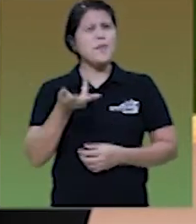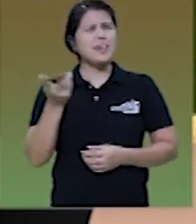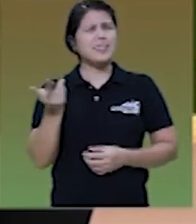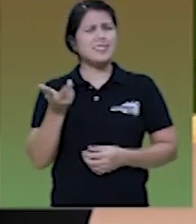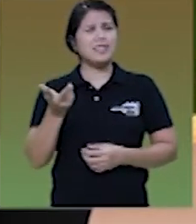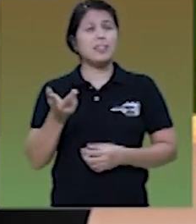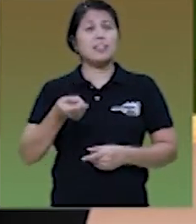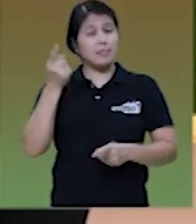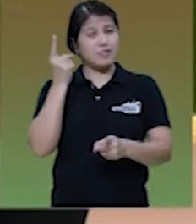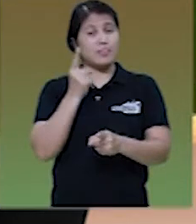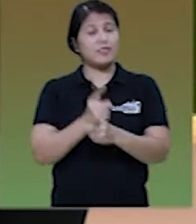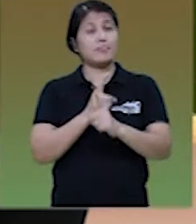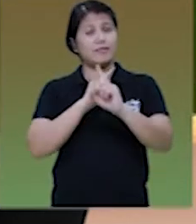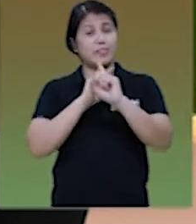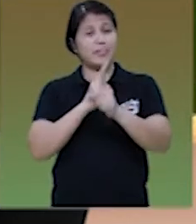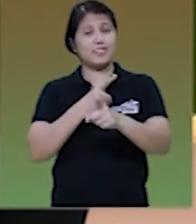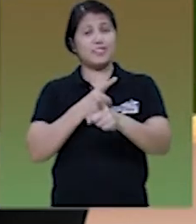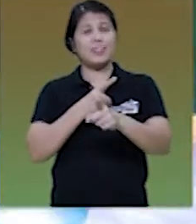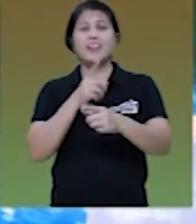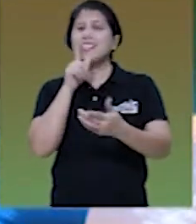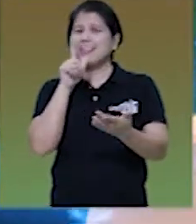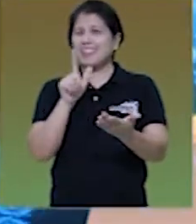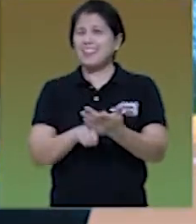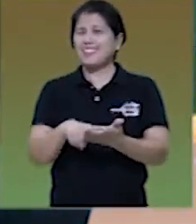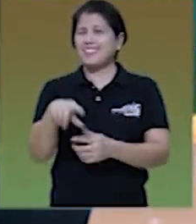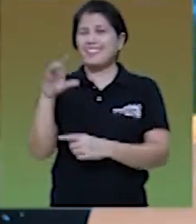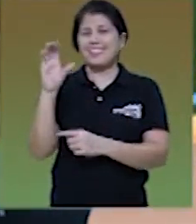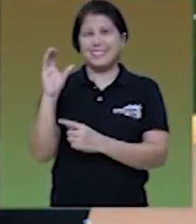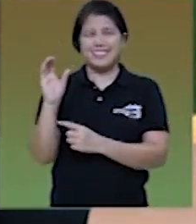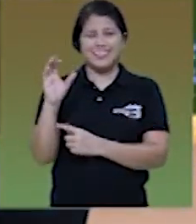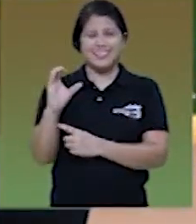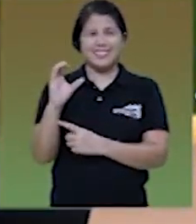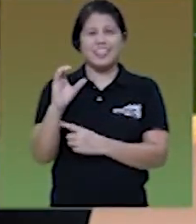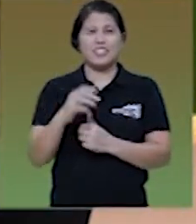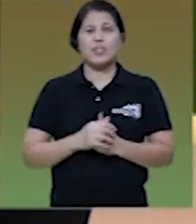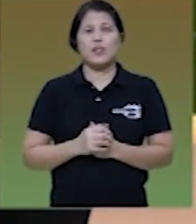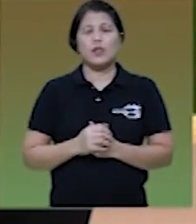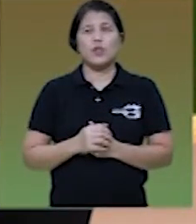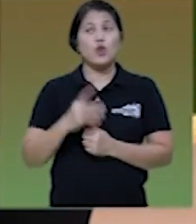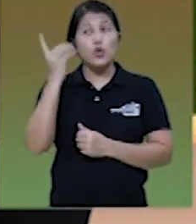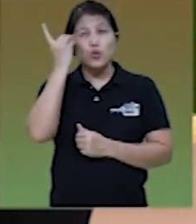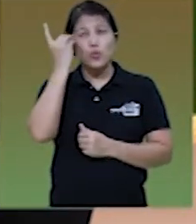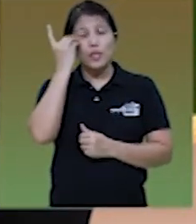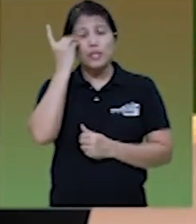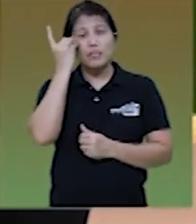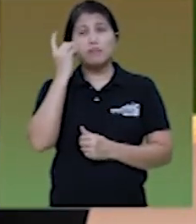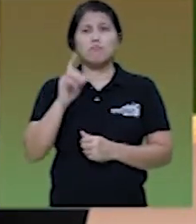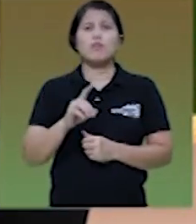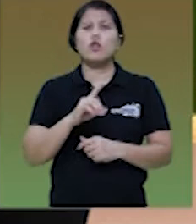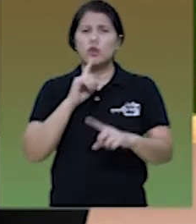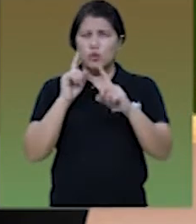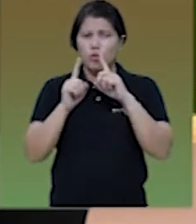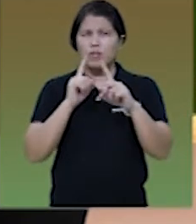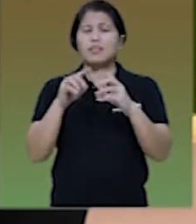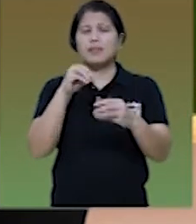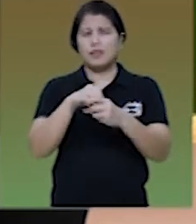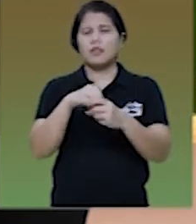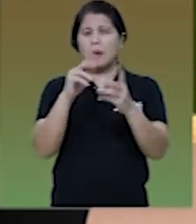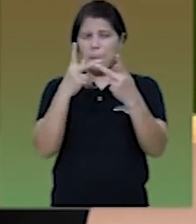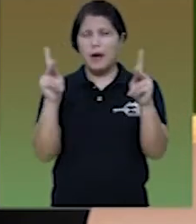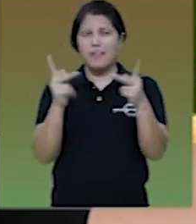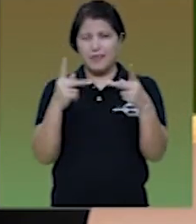Amazing! The correct answer is letter C. Dwayne was the one talking in the paragraph.